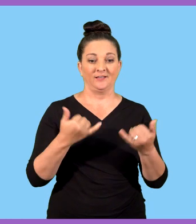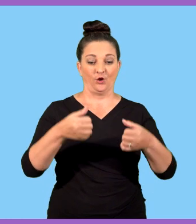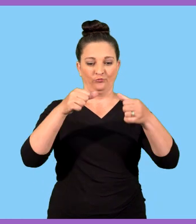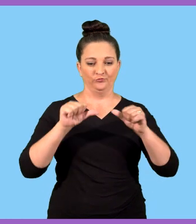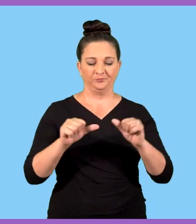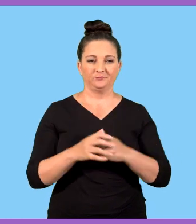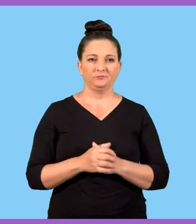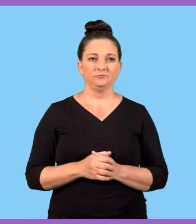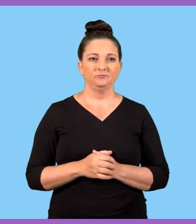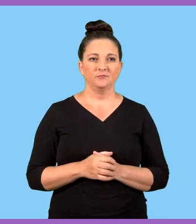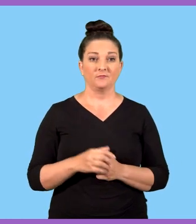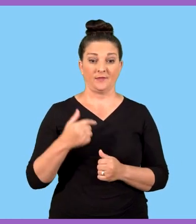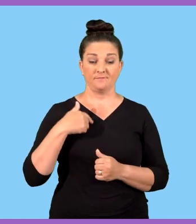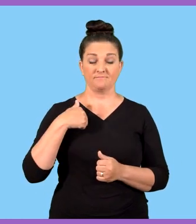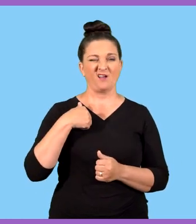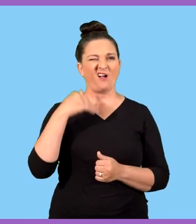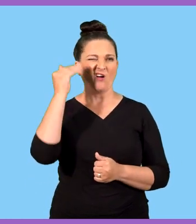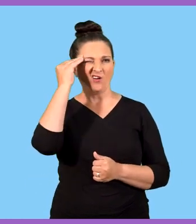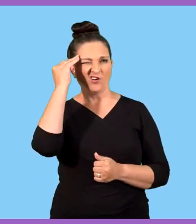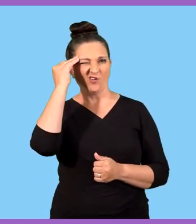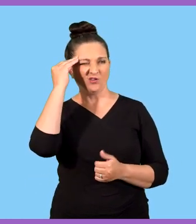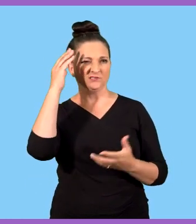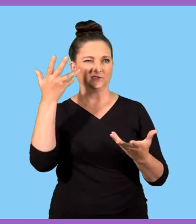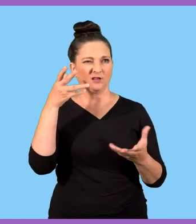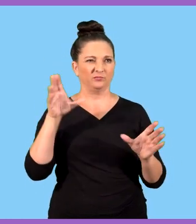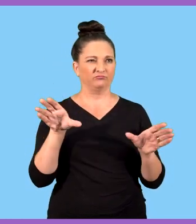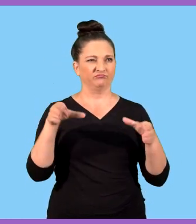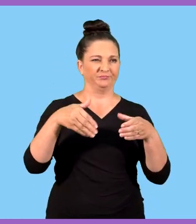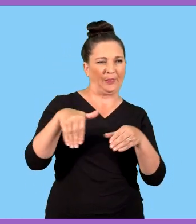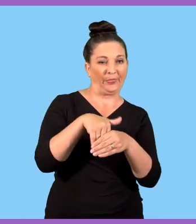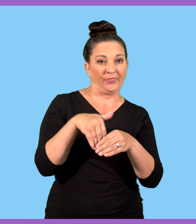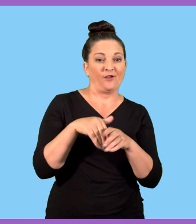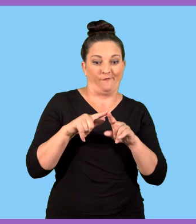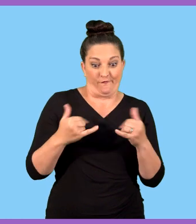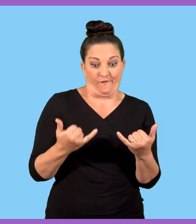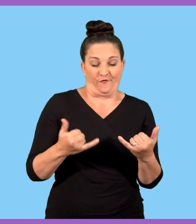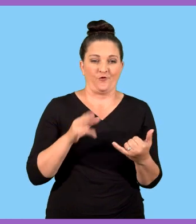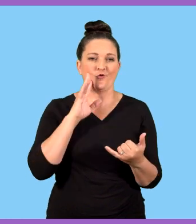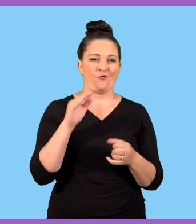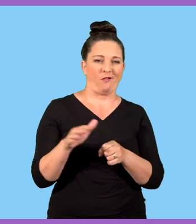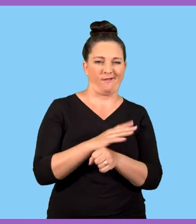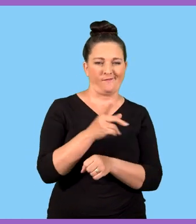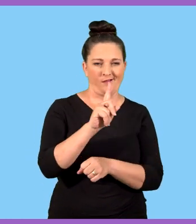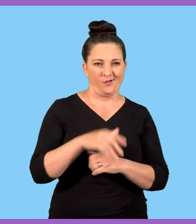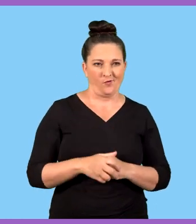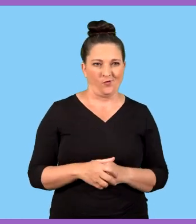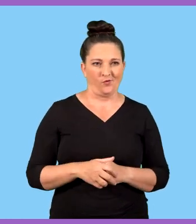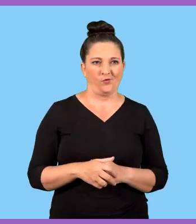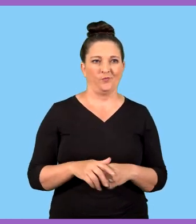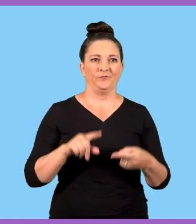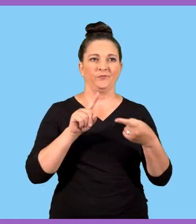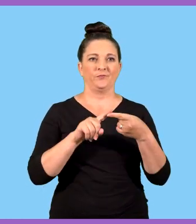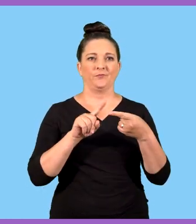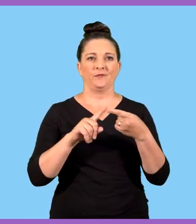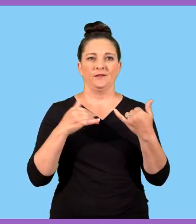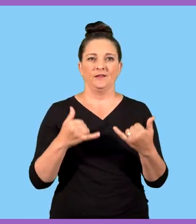Let's look at the next one. Now, my concept map, that's all I'm going to cover with you guys for now. We will start with the